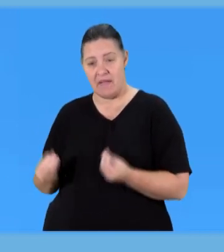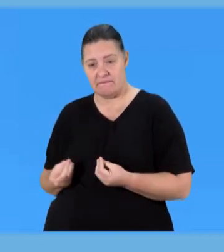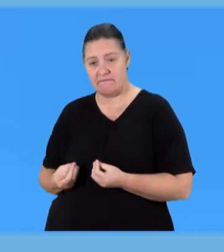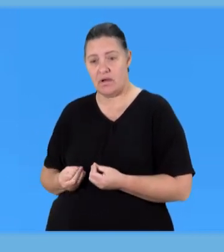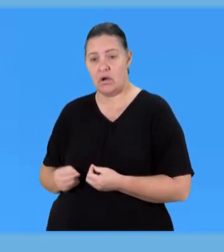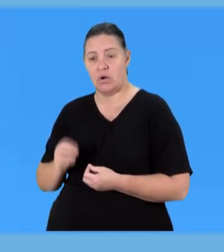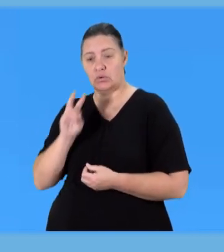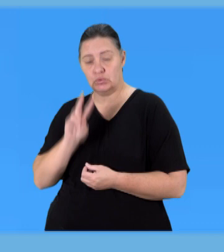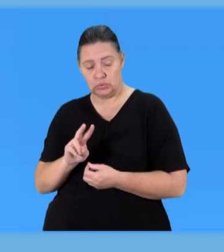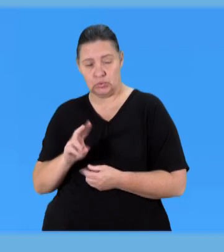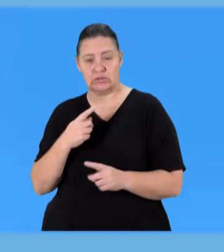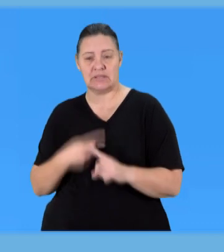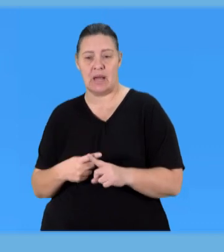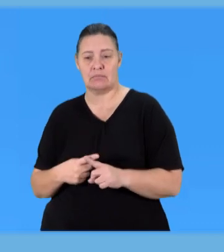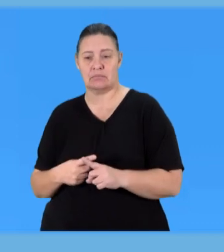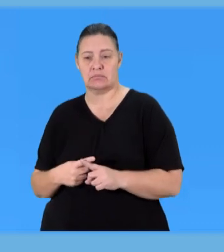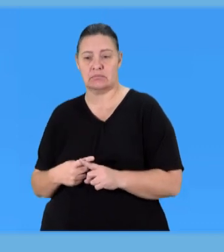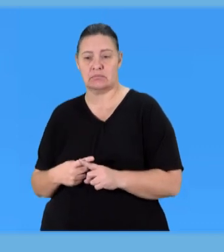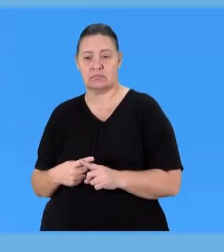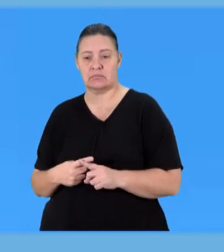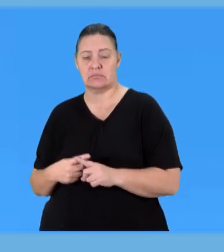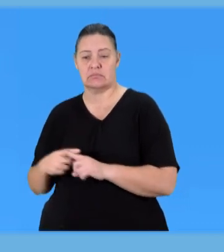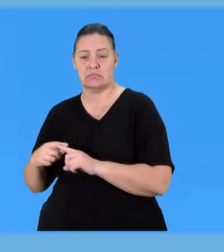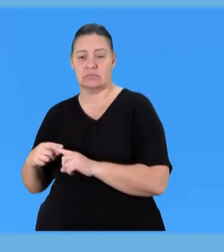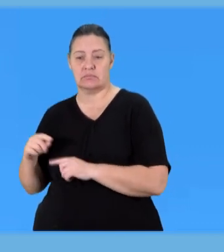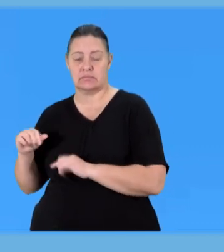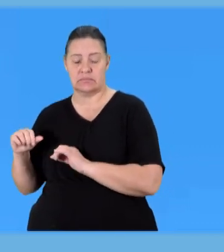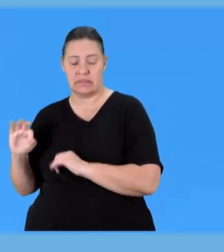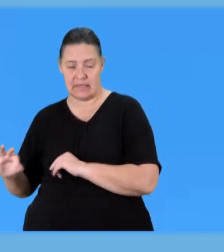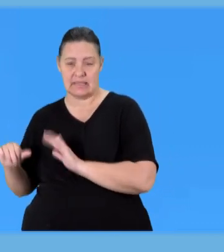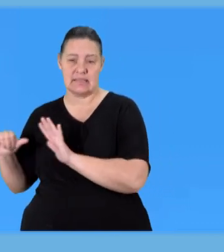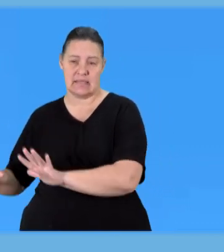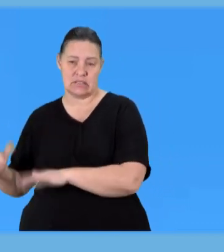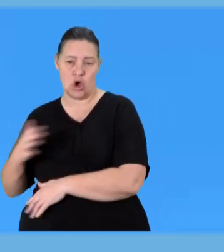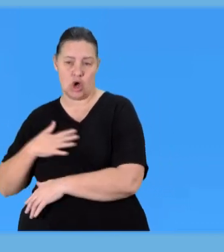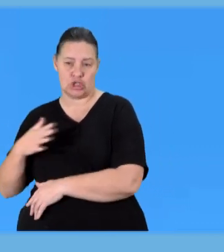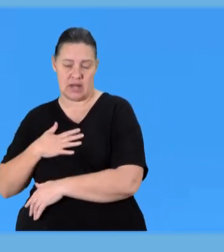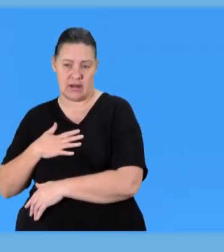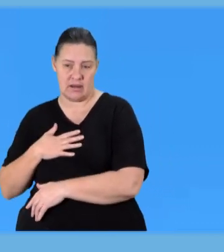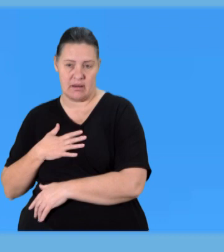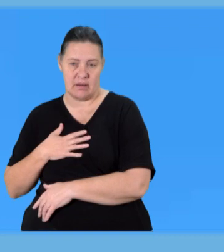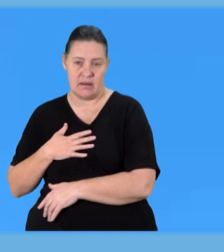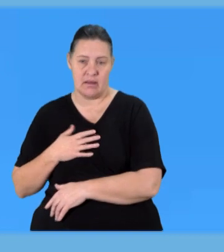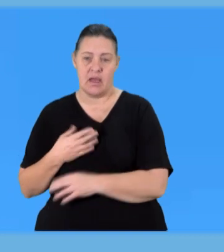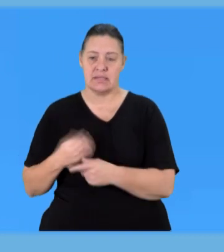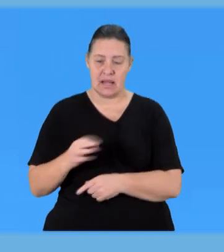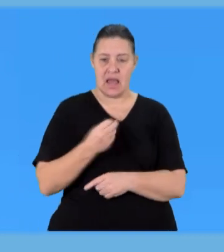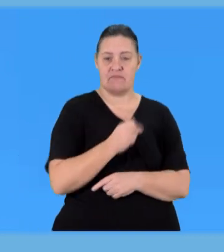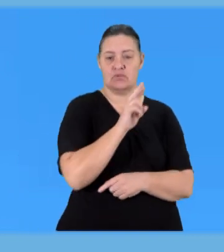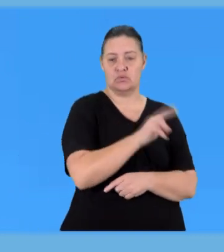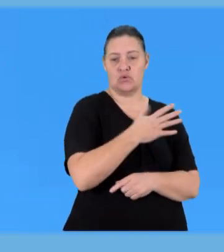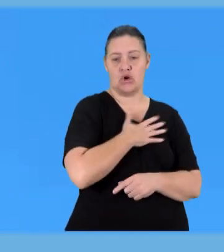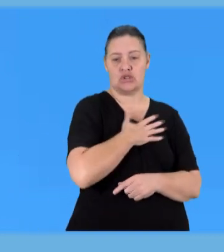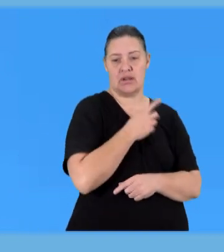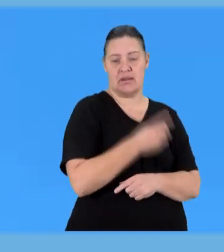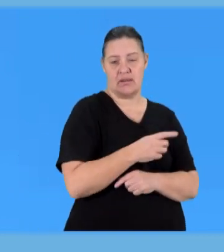now I will have 2 multiplied by 3, I will have 6 oxygens on the products. But on the reactants, I